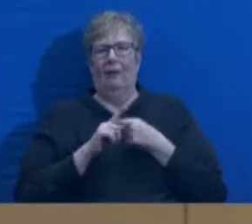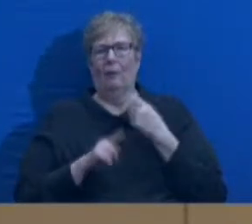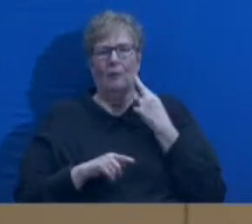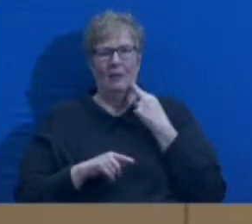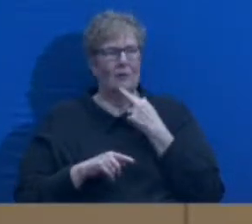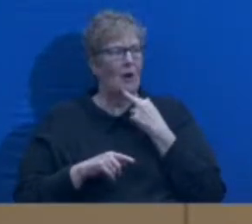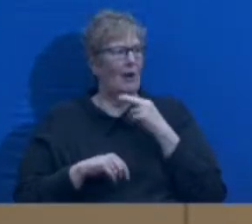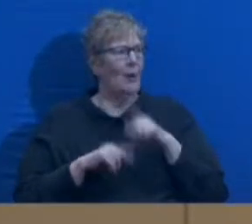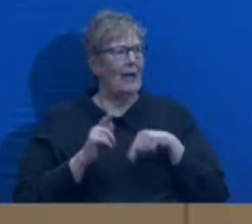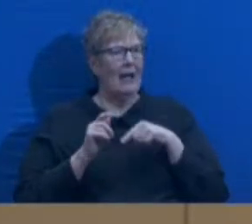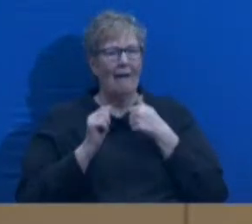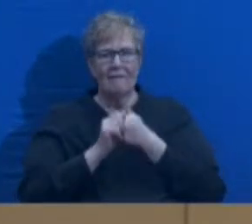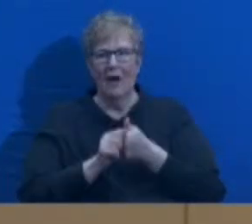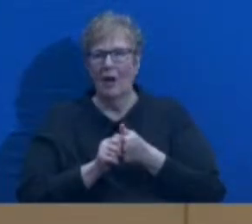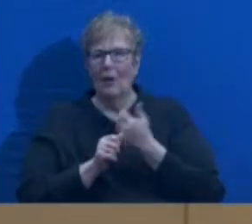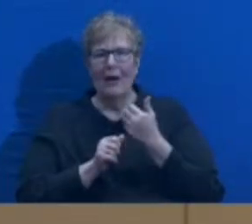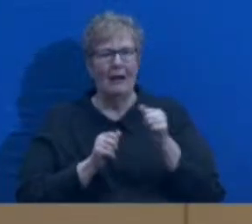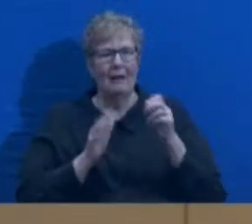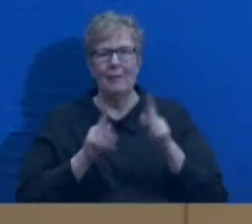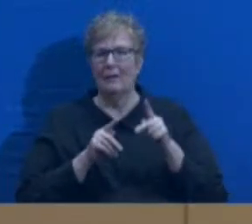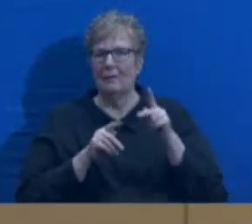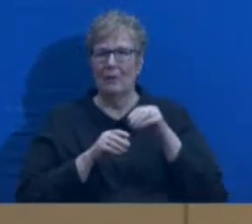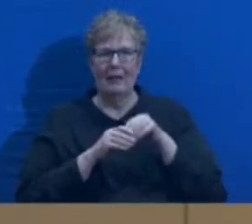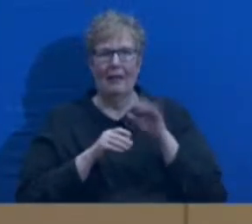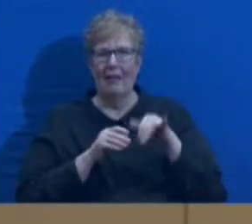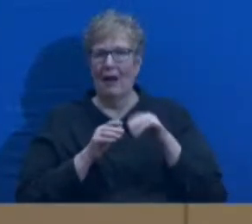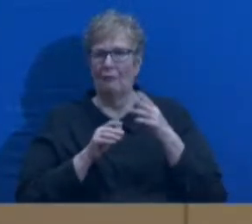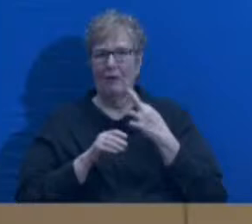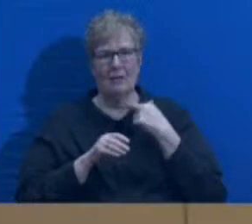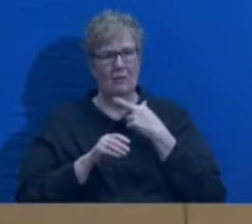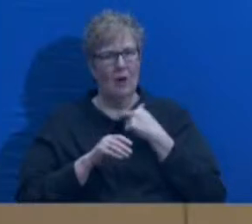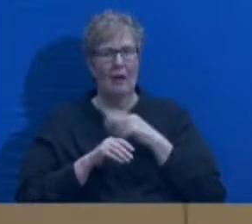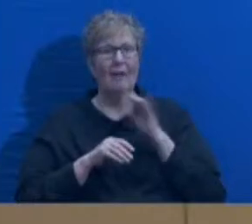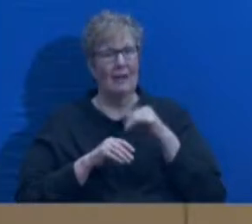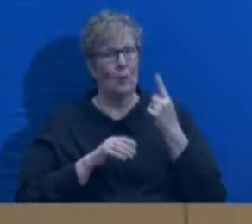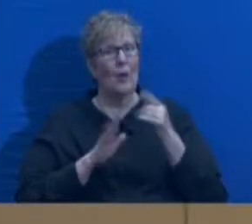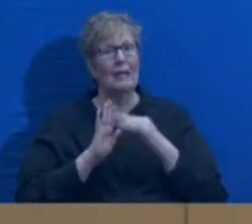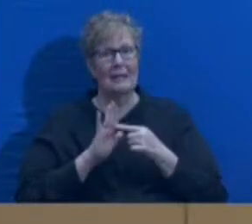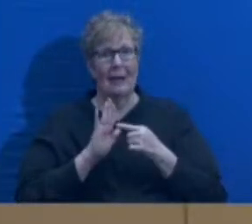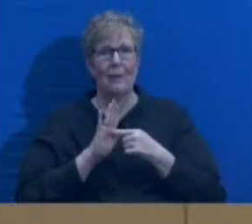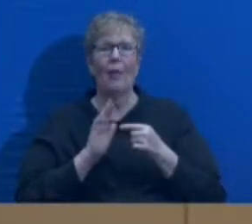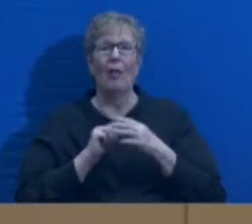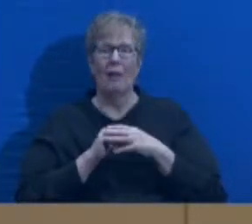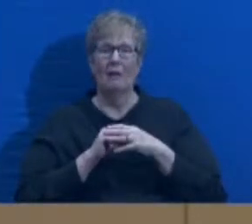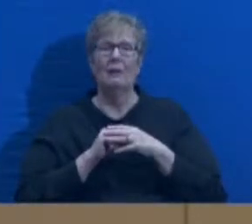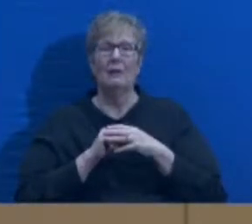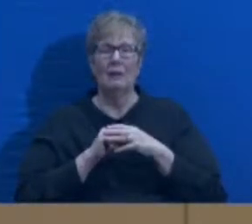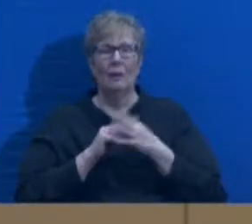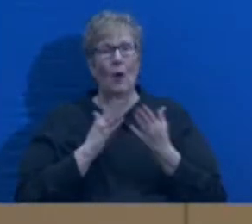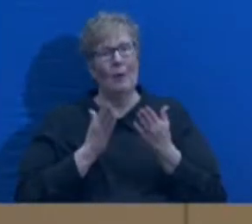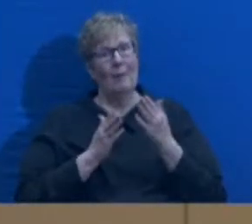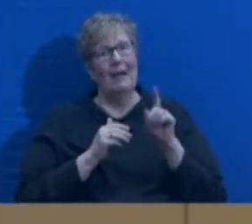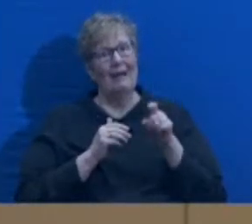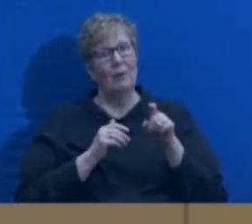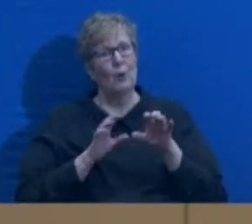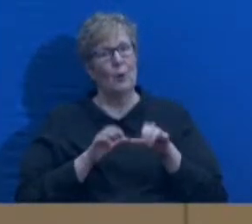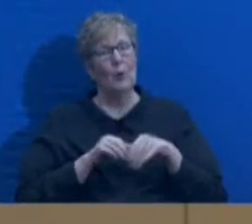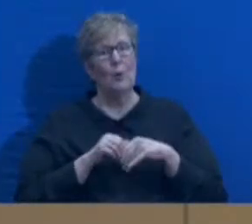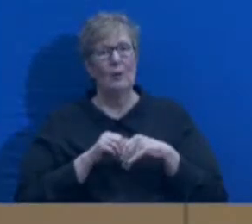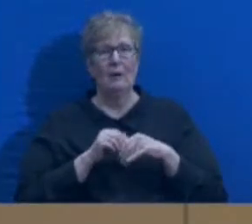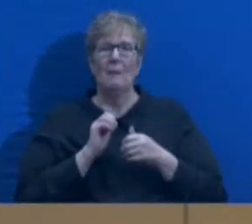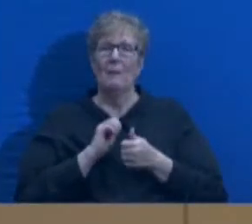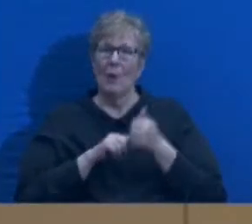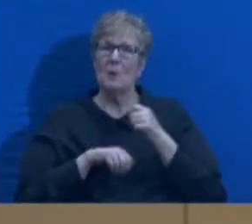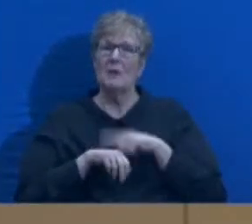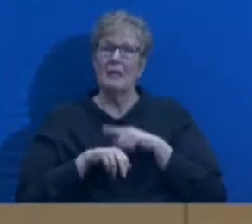to contact trace everyone that might have come into contact. So that's just an example of what we might end up needing to do. Most of the time,